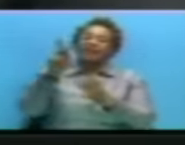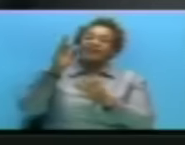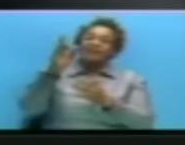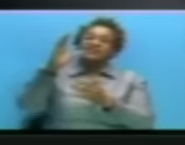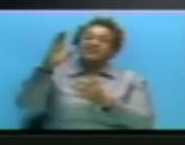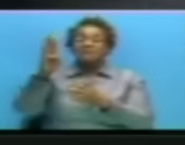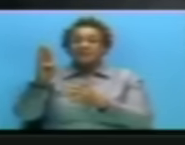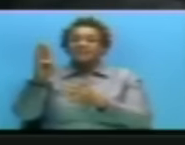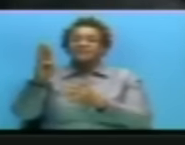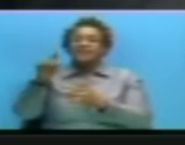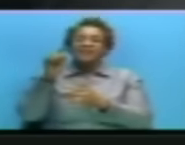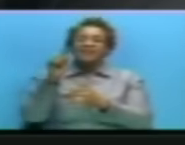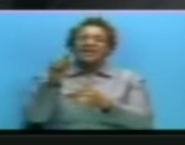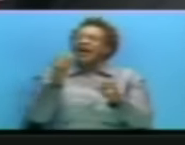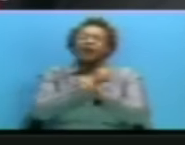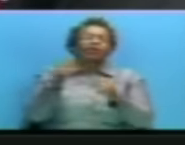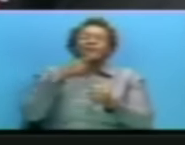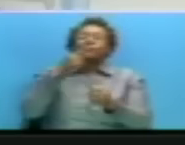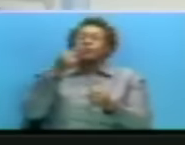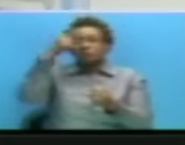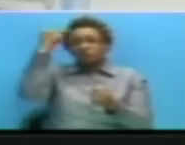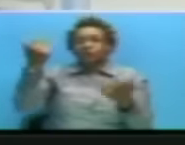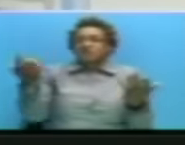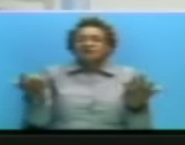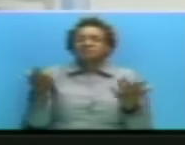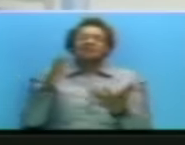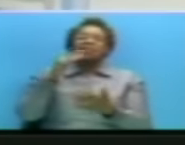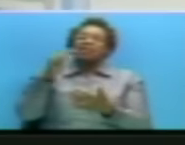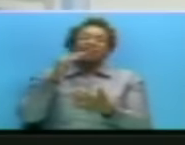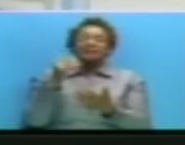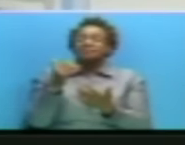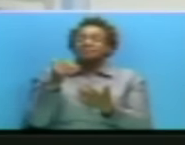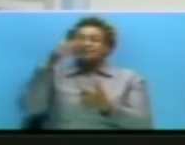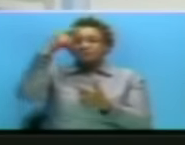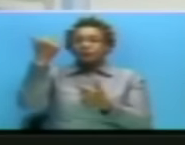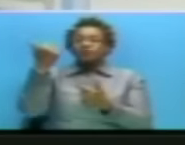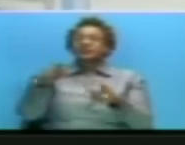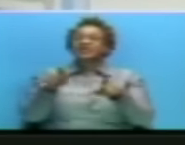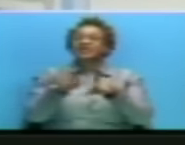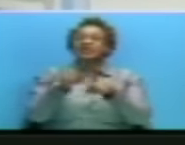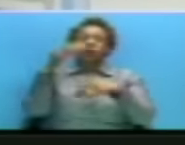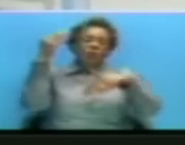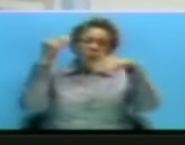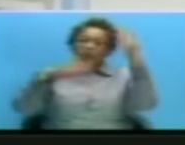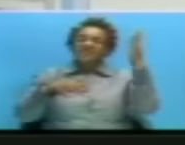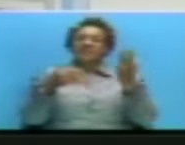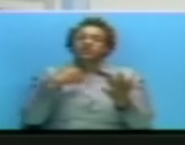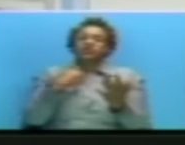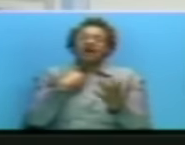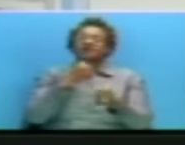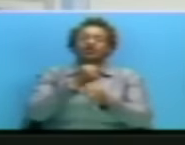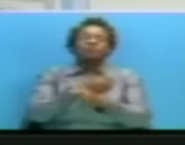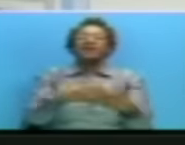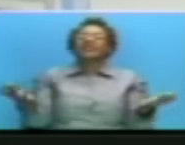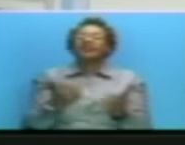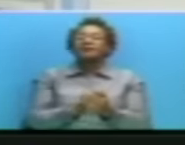KFCB, that one, I can't even pronounce it right because it's all jumbled up, is because Ezekiel Mutua is not even qualified to hold that job. What do you mean he's not